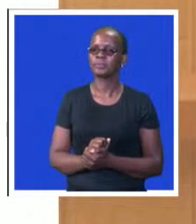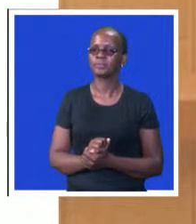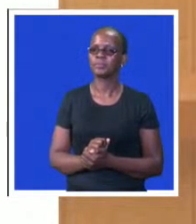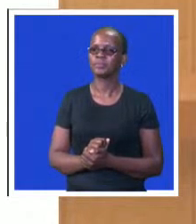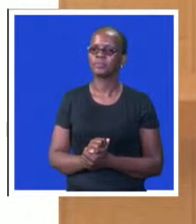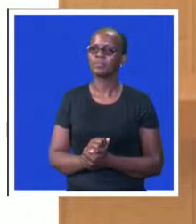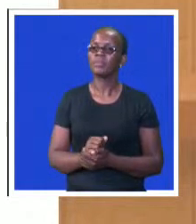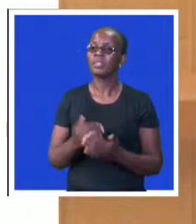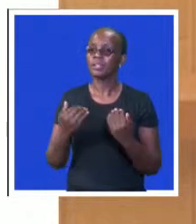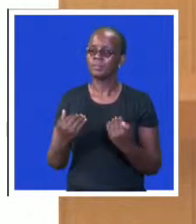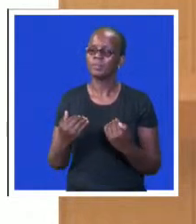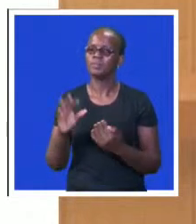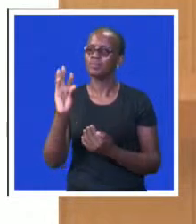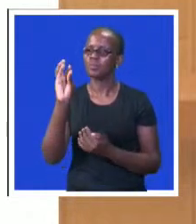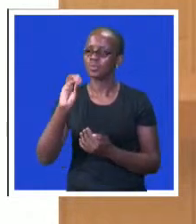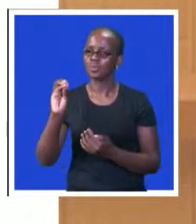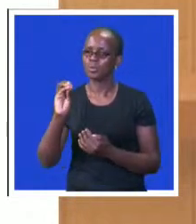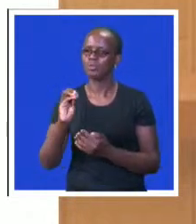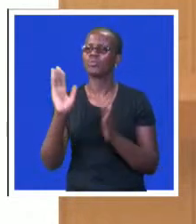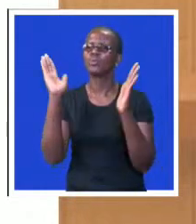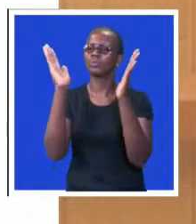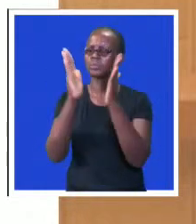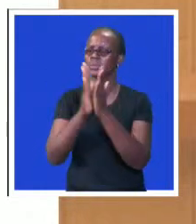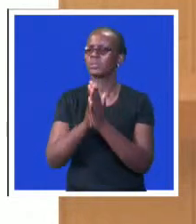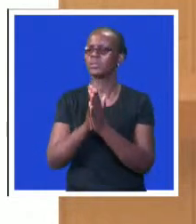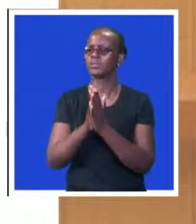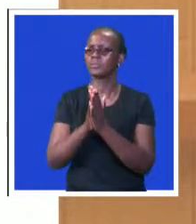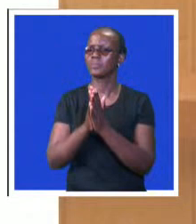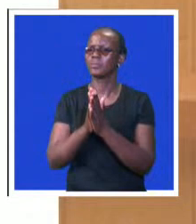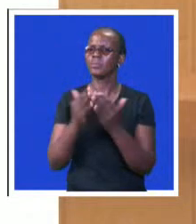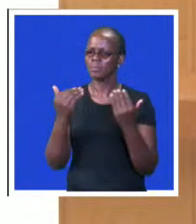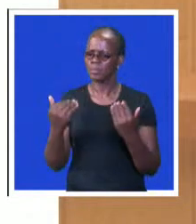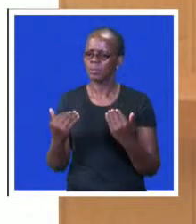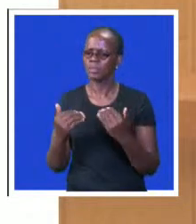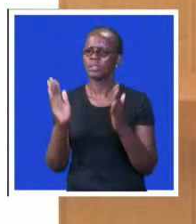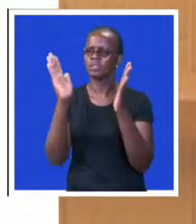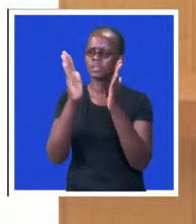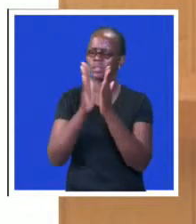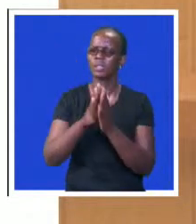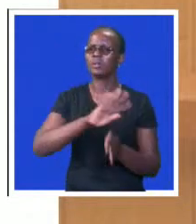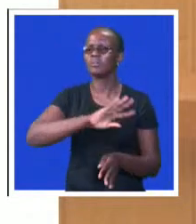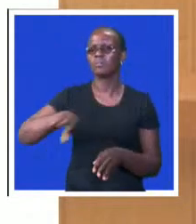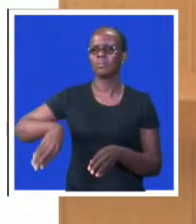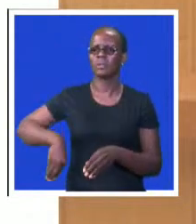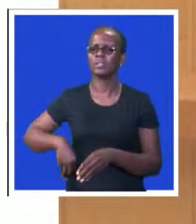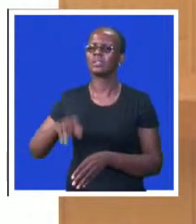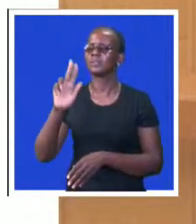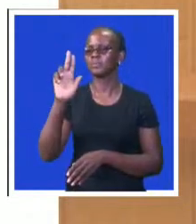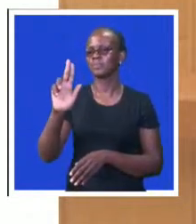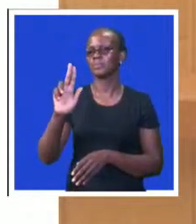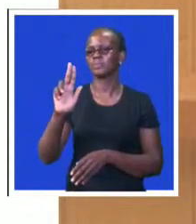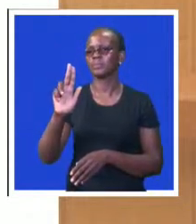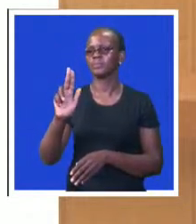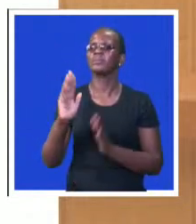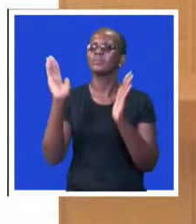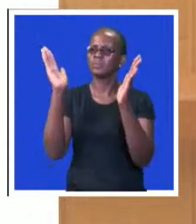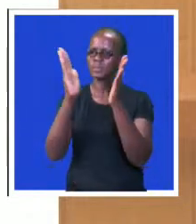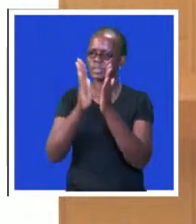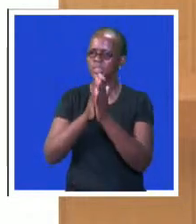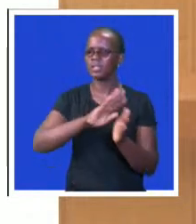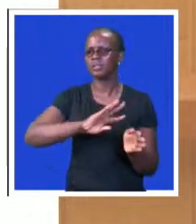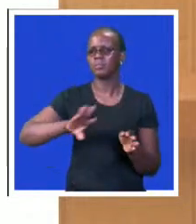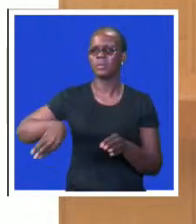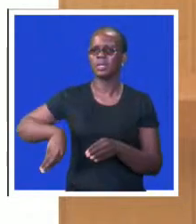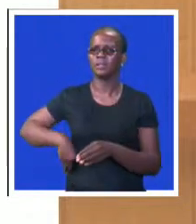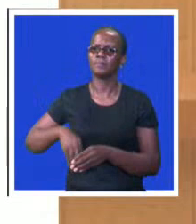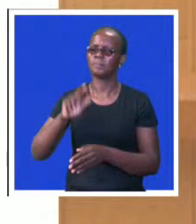has become 10. Now we are going to say 10 minus 8. 10 minus